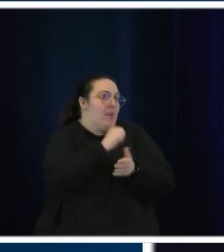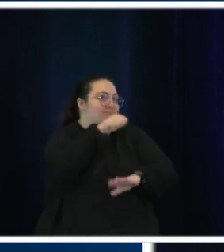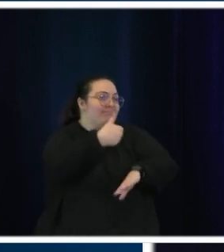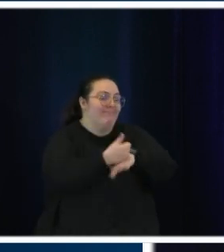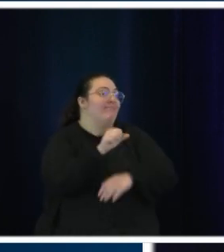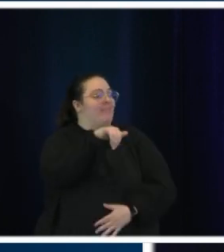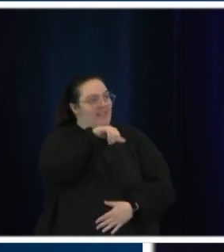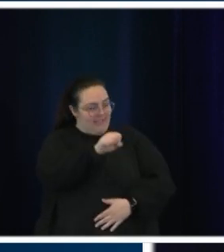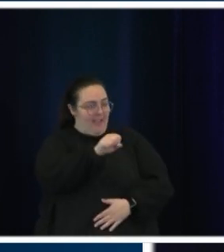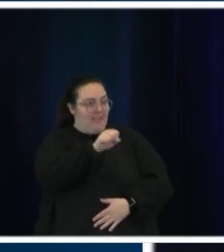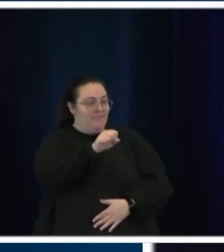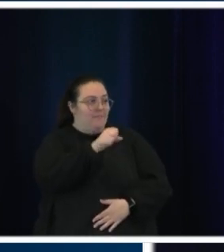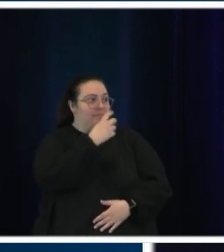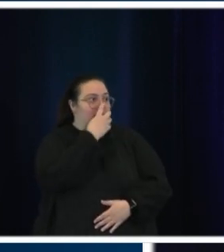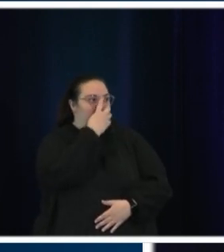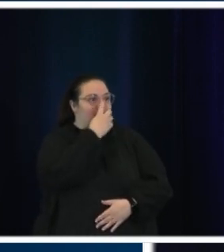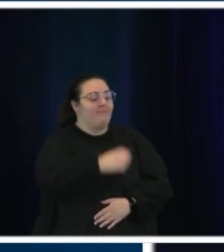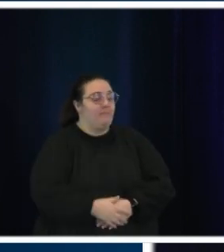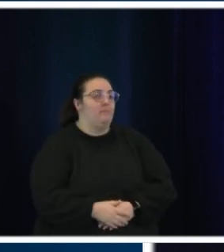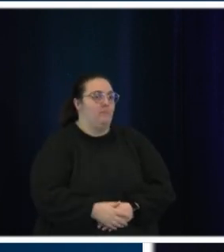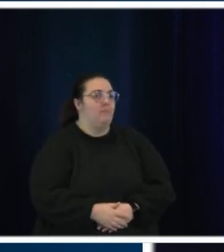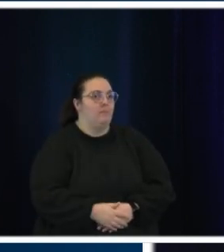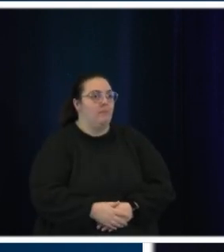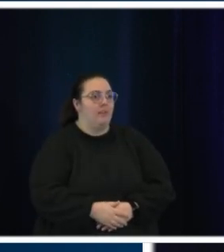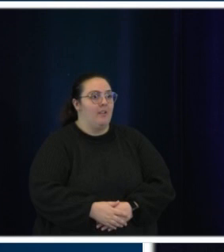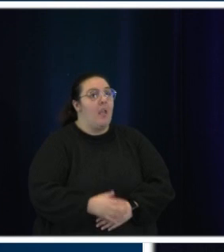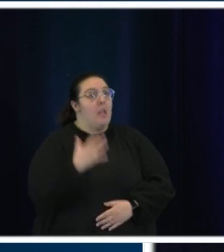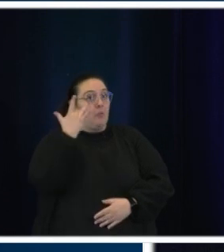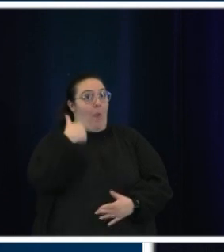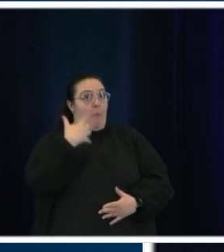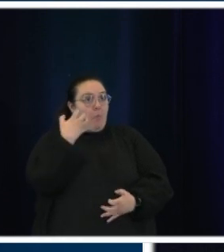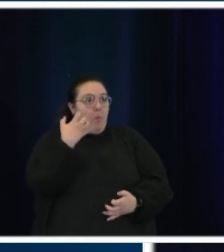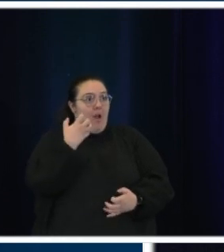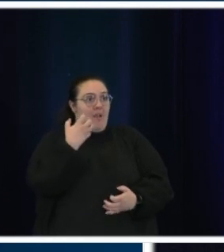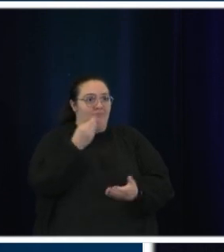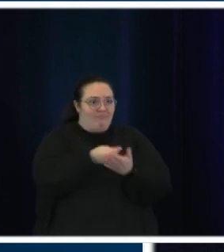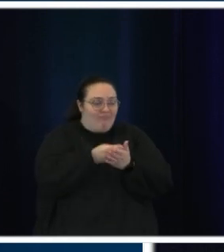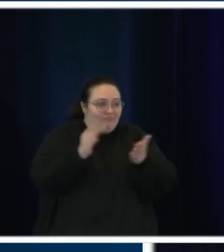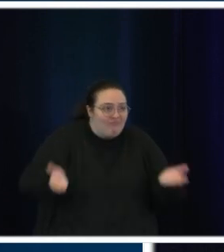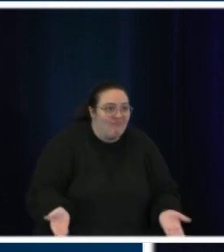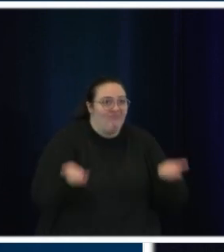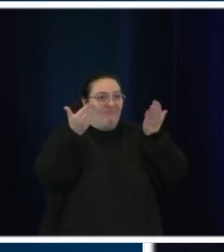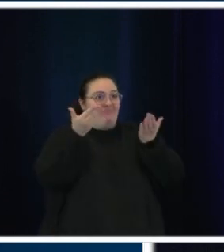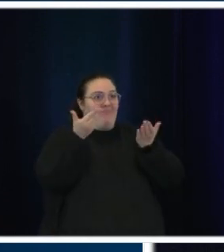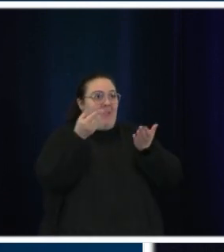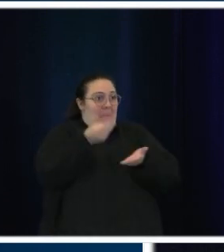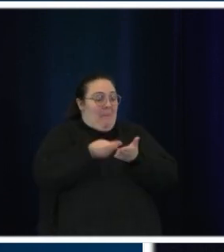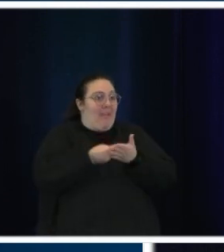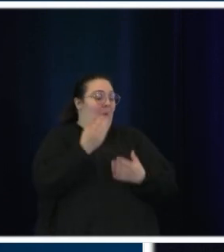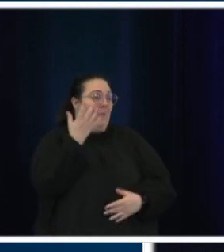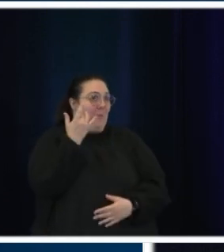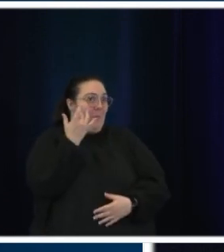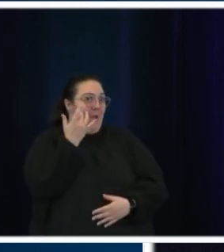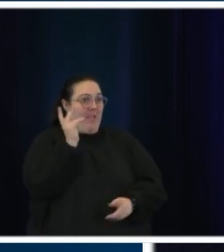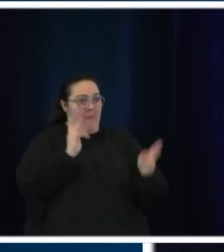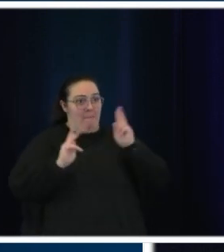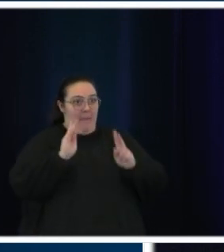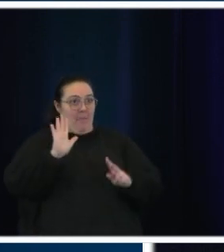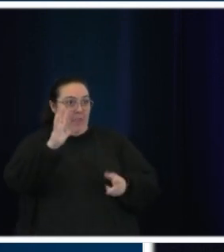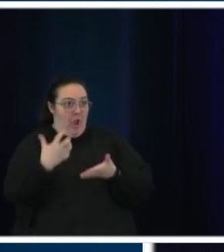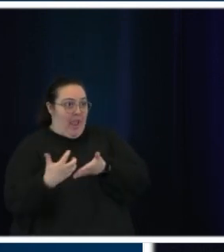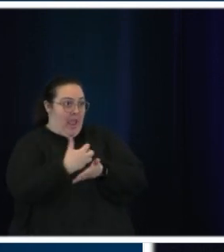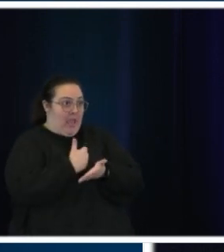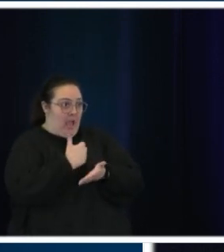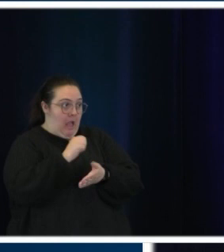so that's one of the reasons why we want to raise funds, because we know there are some people who might not qualify based on their